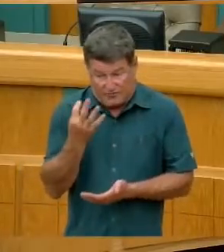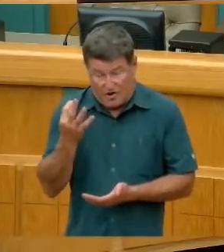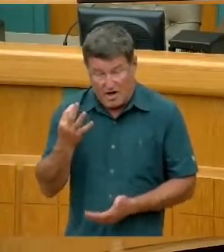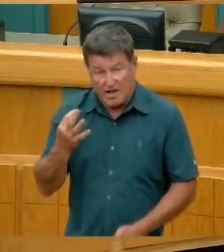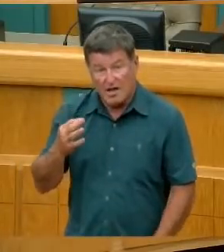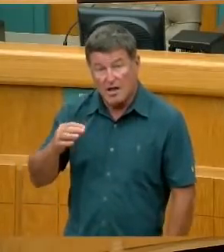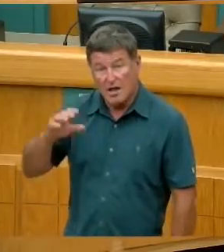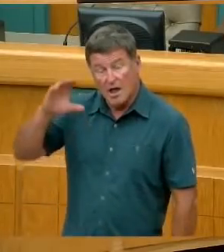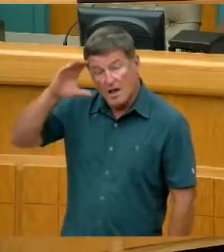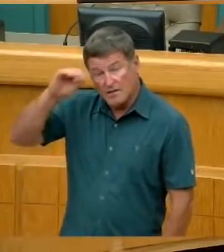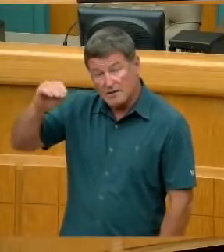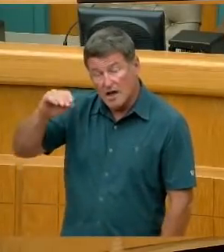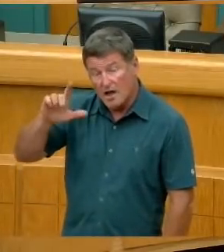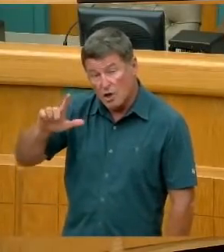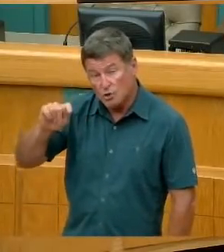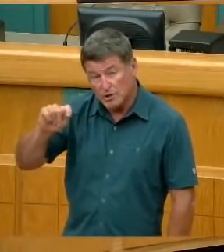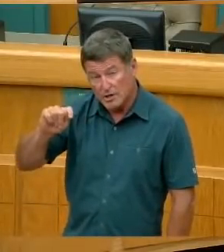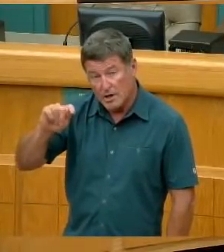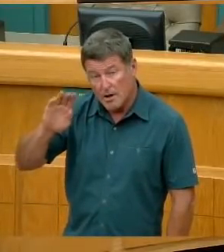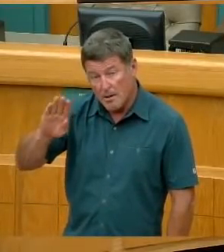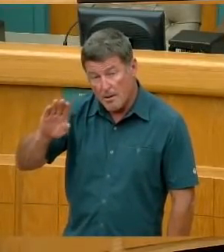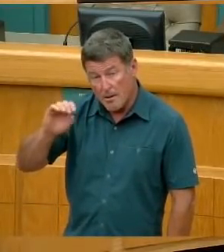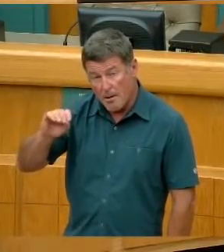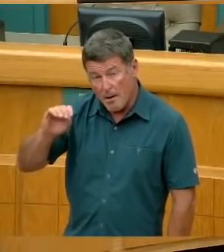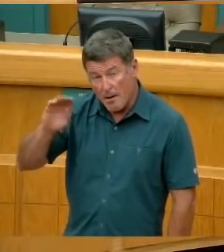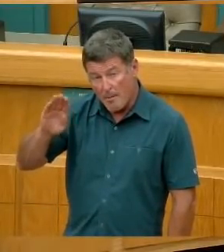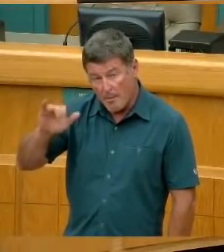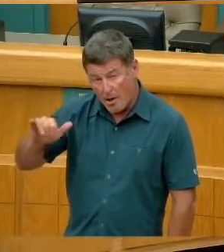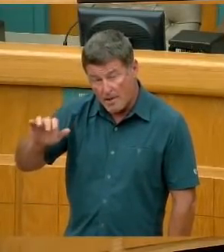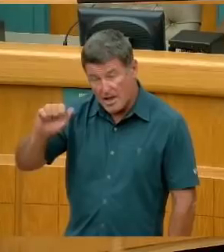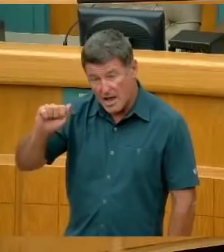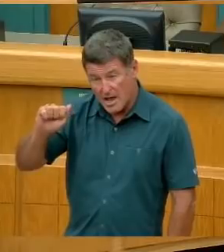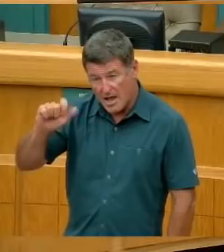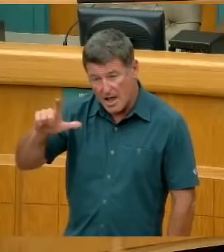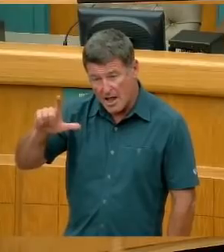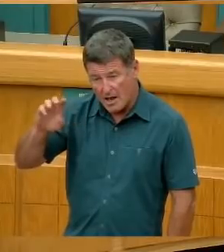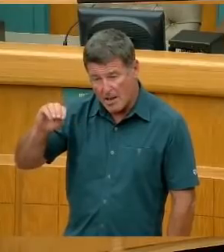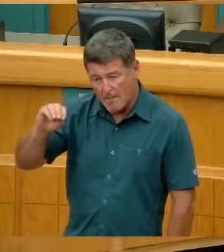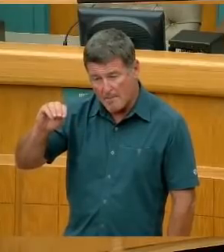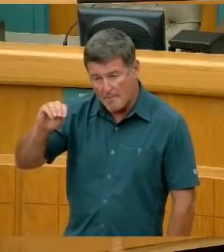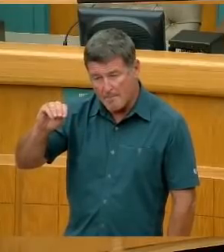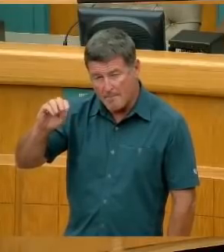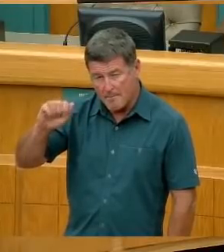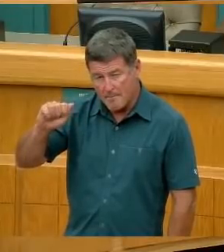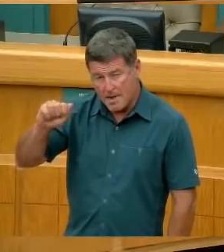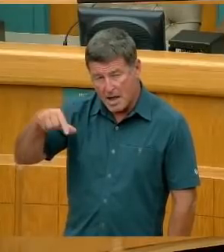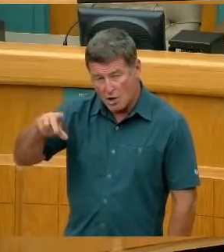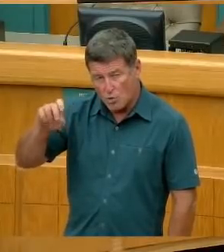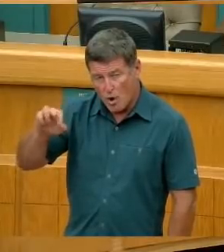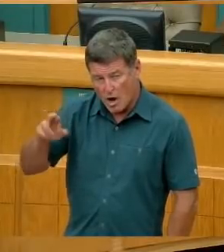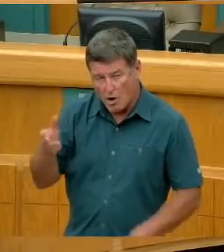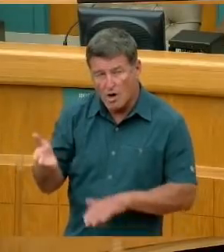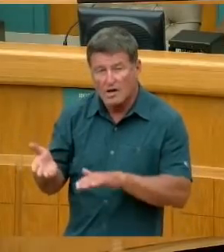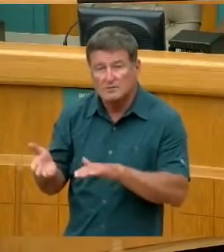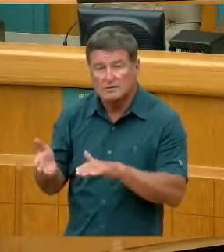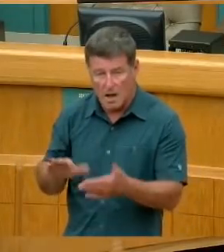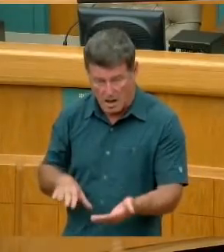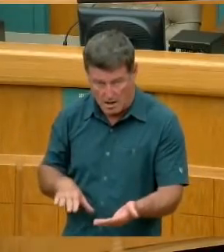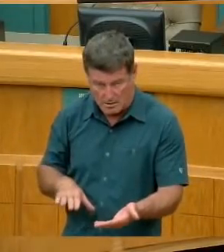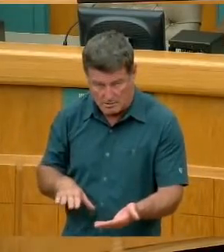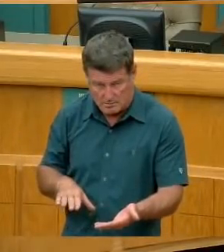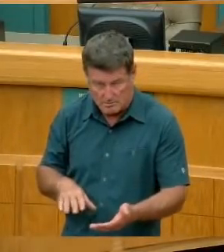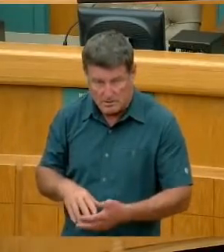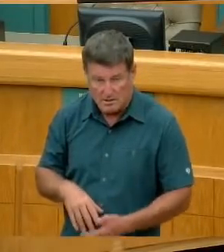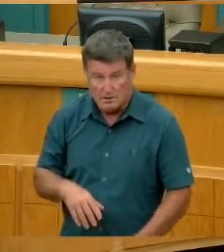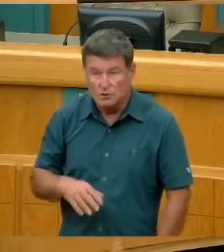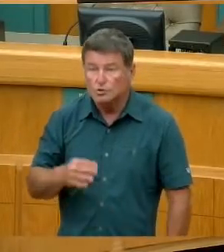employee, and it was Lieutenant Bobby Almaguer. And I want to take a moment just to mention him in remembrance of him.